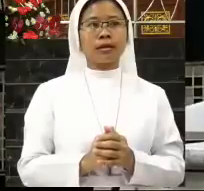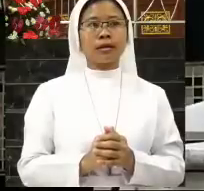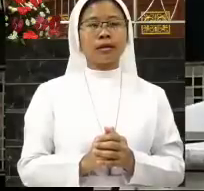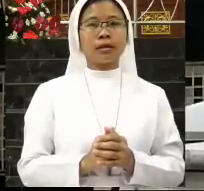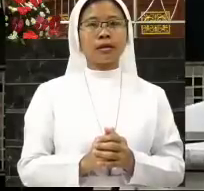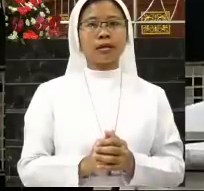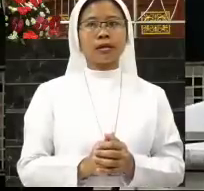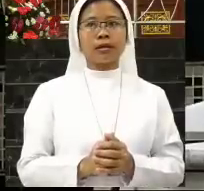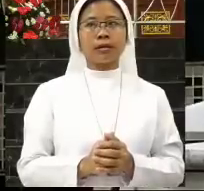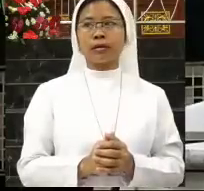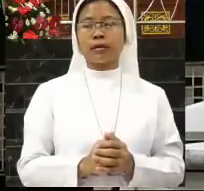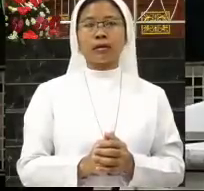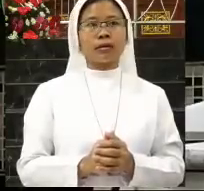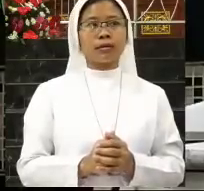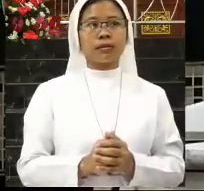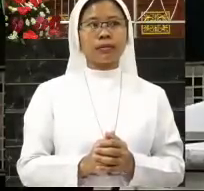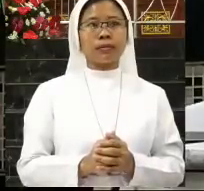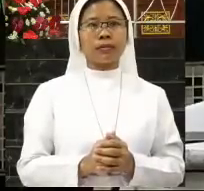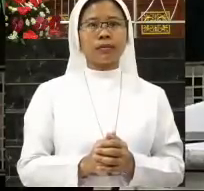Guardias de Maria,